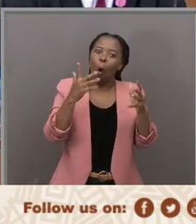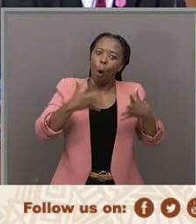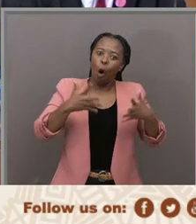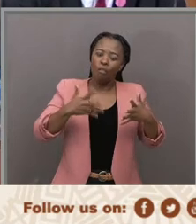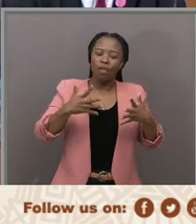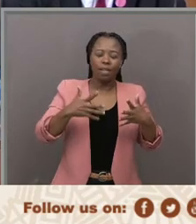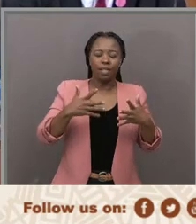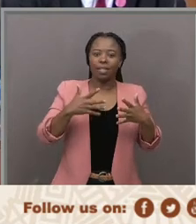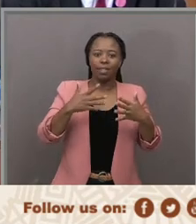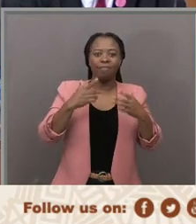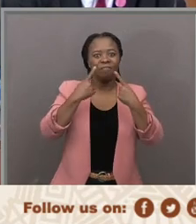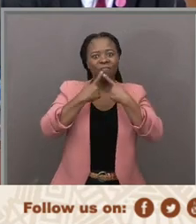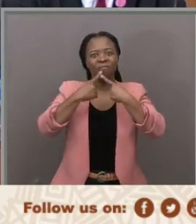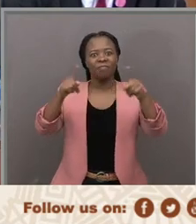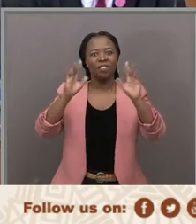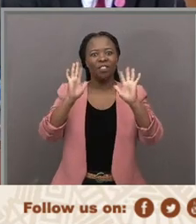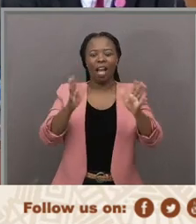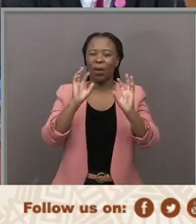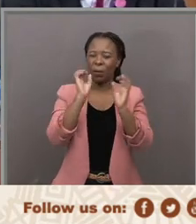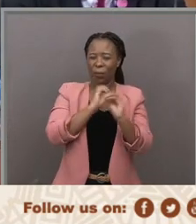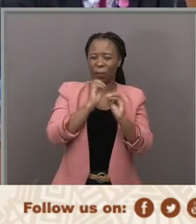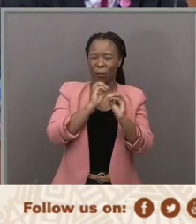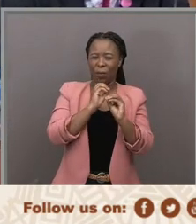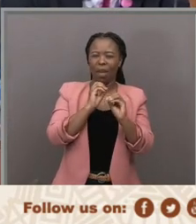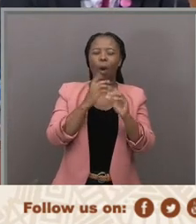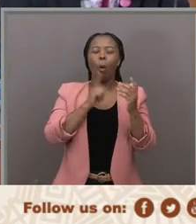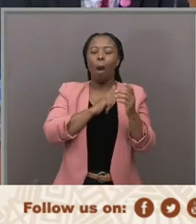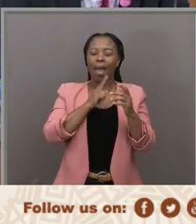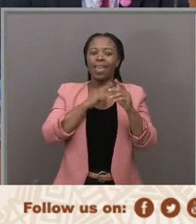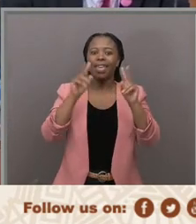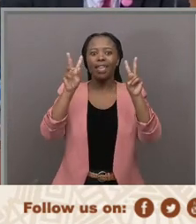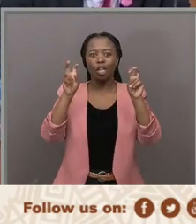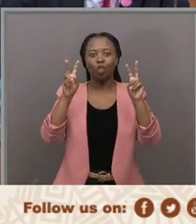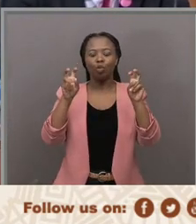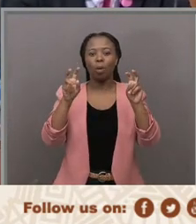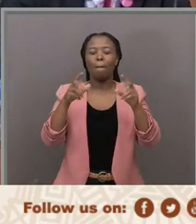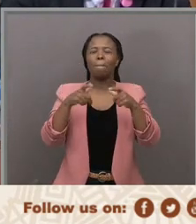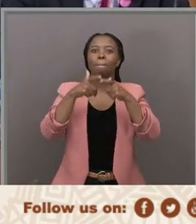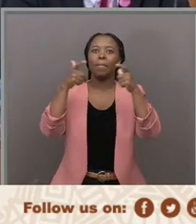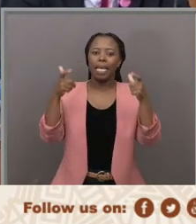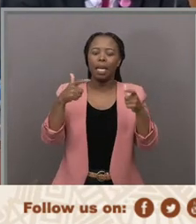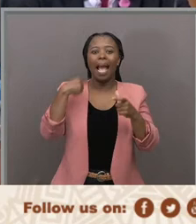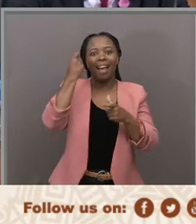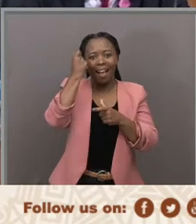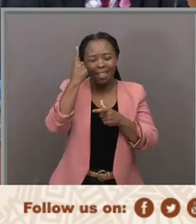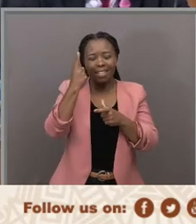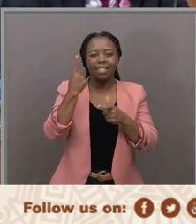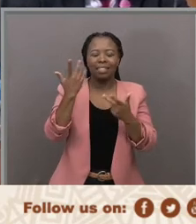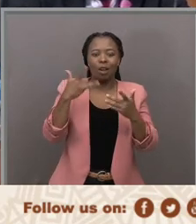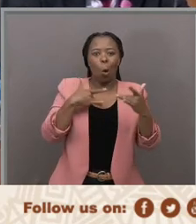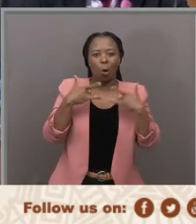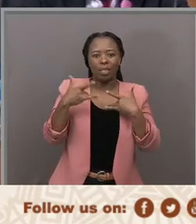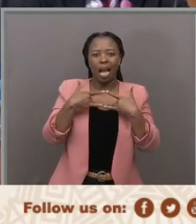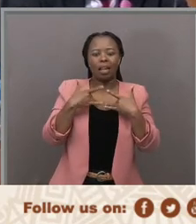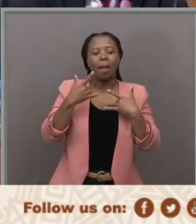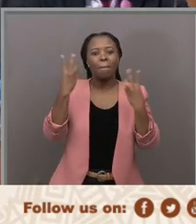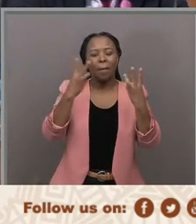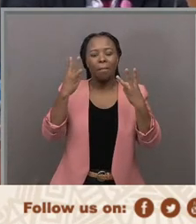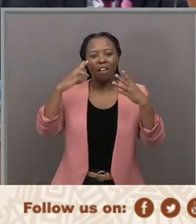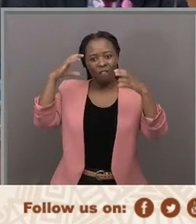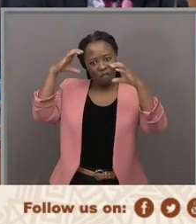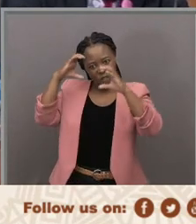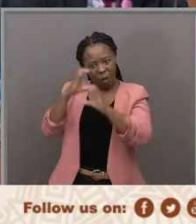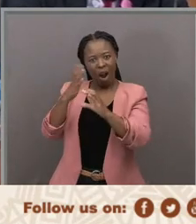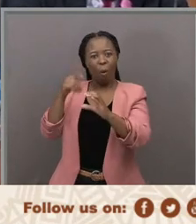the big issue, and it's understandable, it's a matter of great concern, has been the focus on irregularities